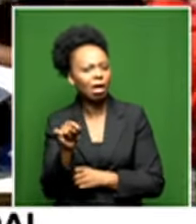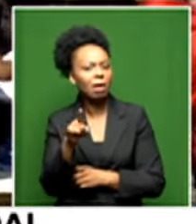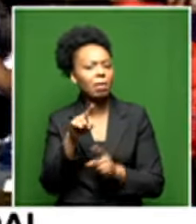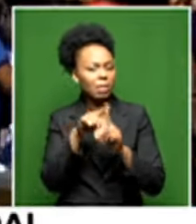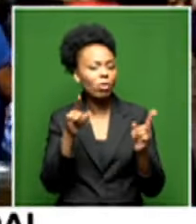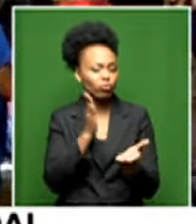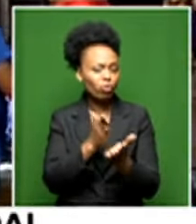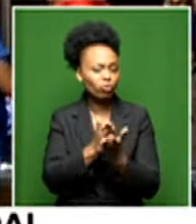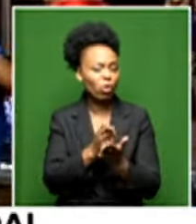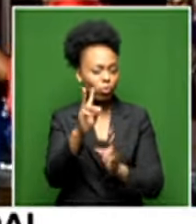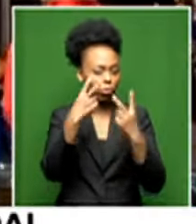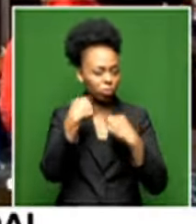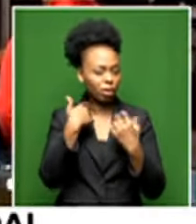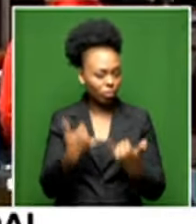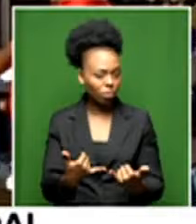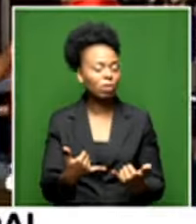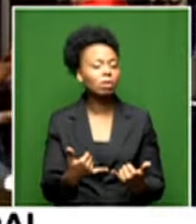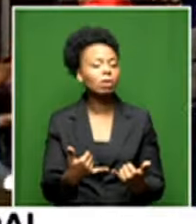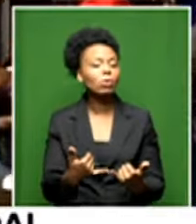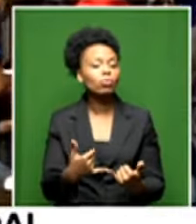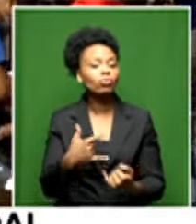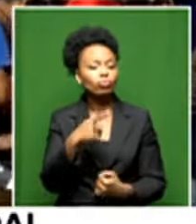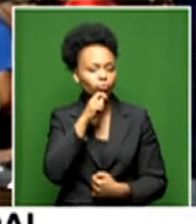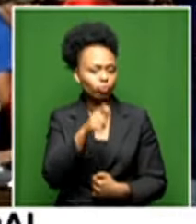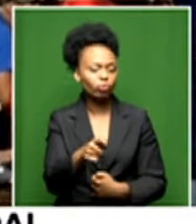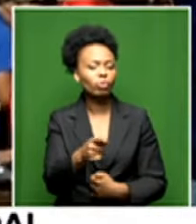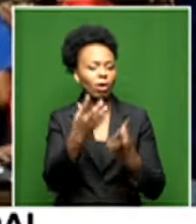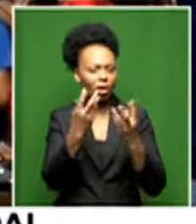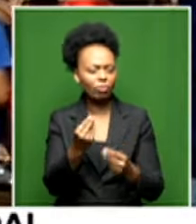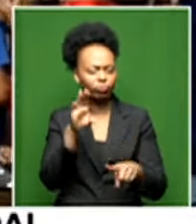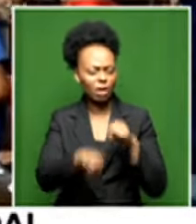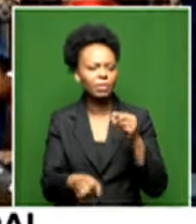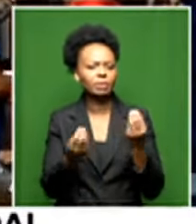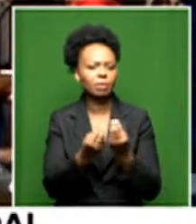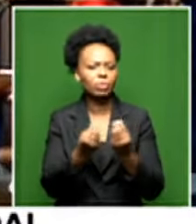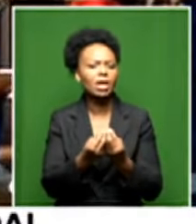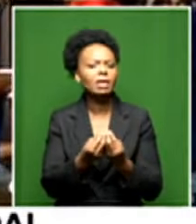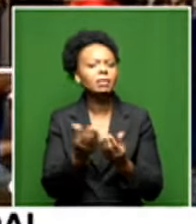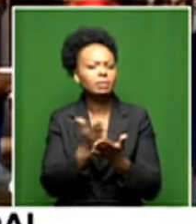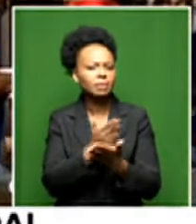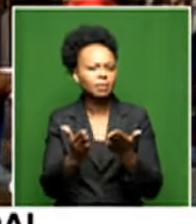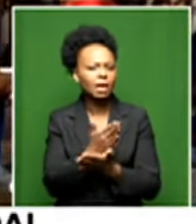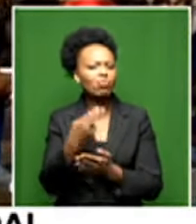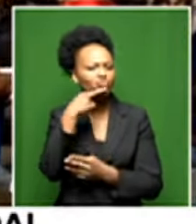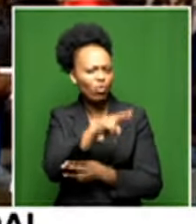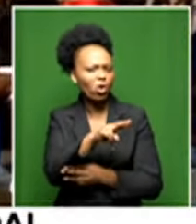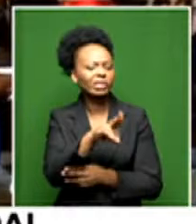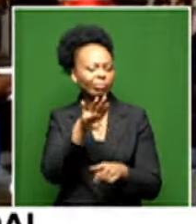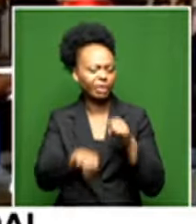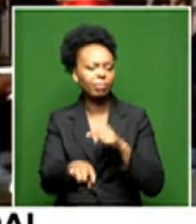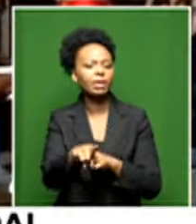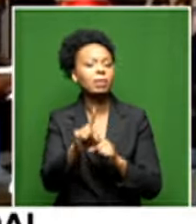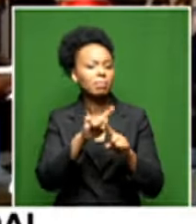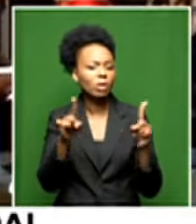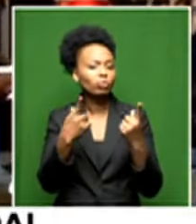anybody watching this program that if in fact there was a deception and it was fraudulently put forward, that action will be